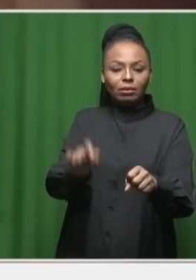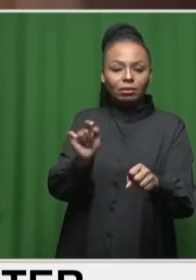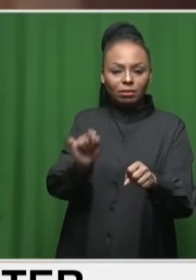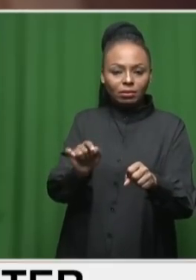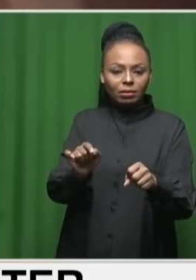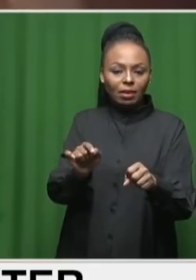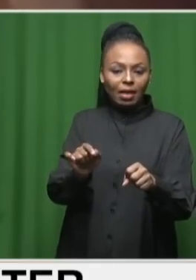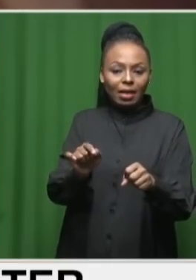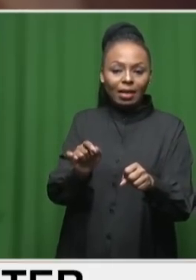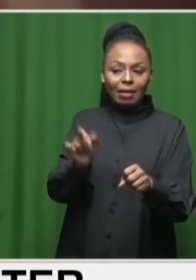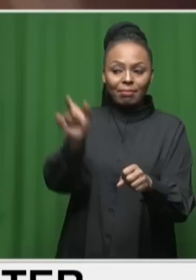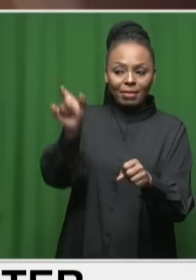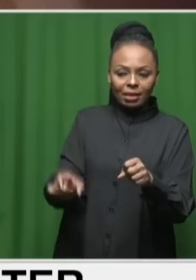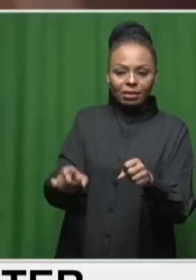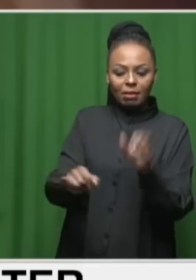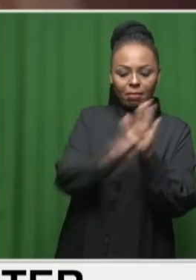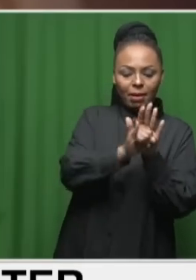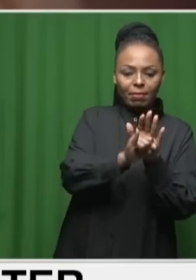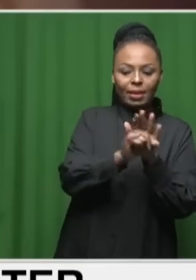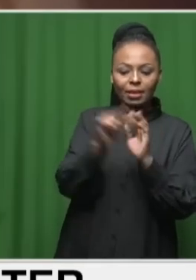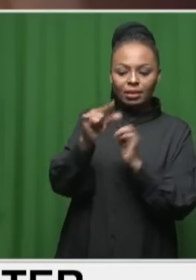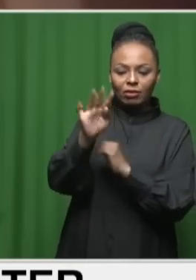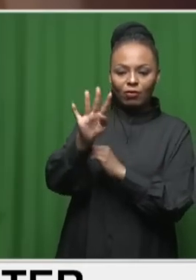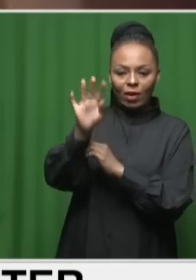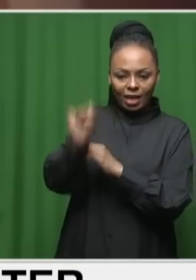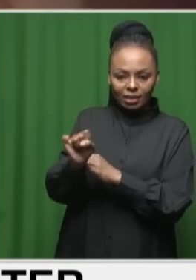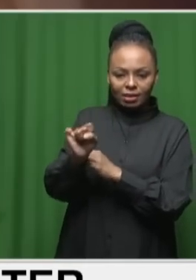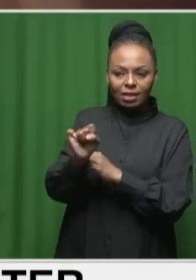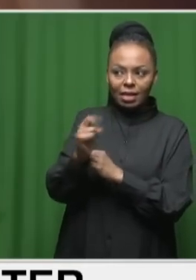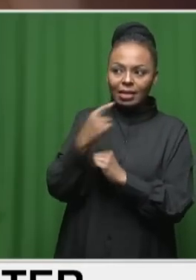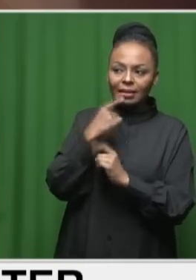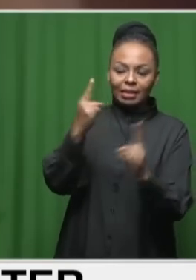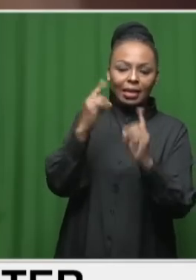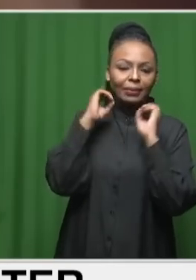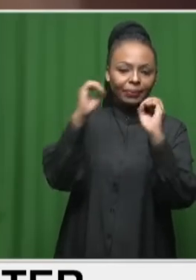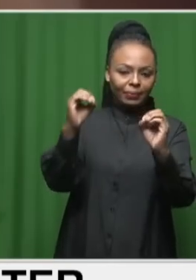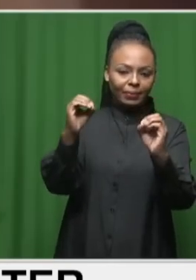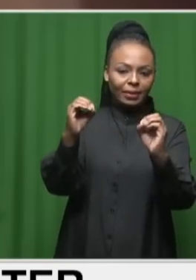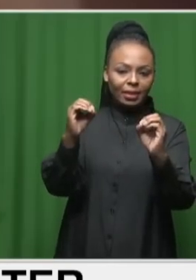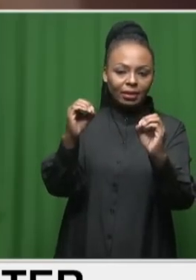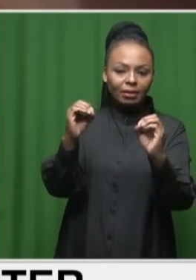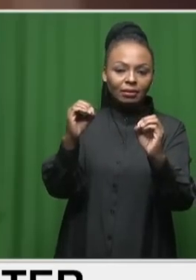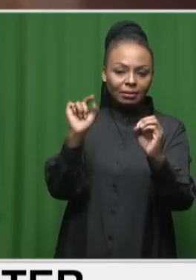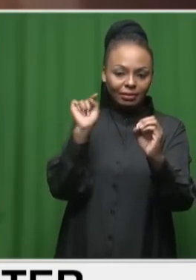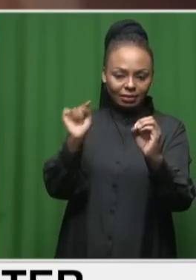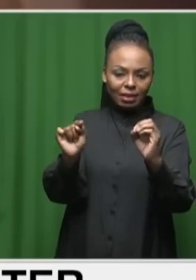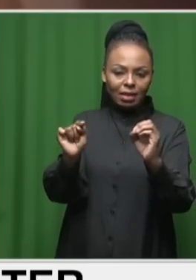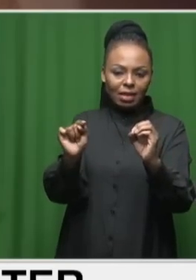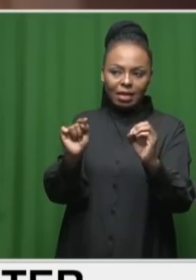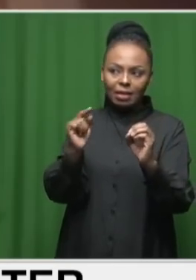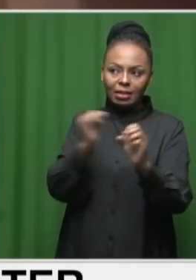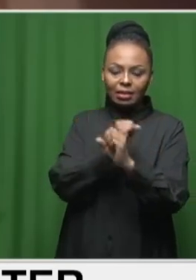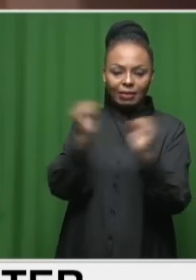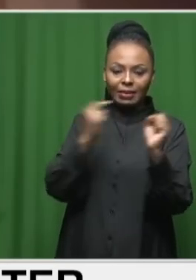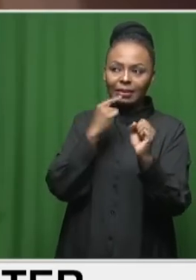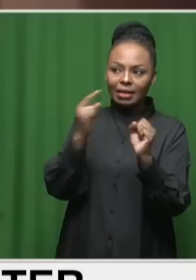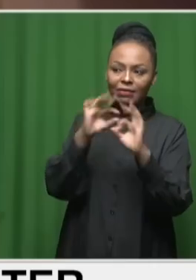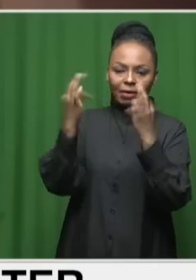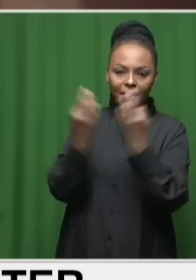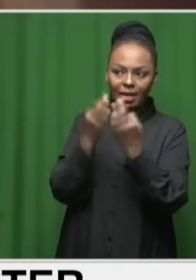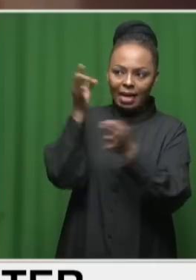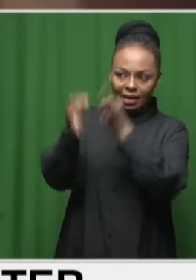came. And again, G4S covered this up, registered it as a natural death, and didn't tell the family what had